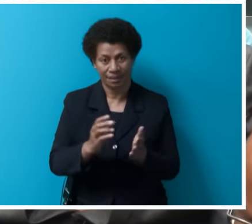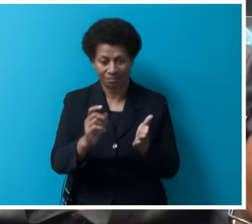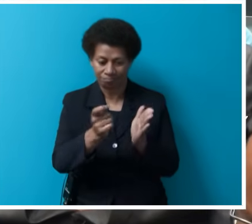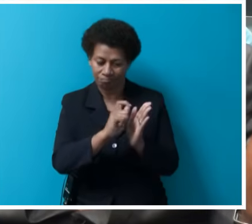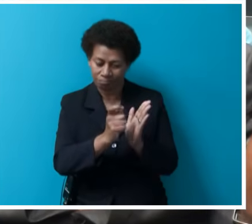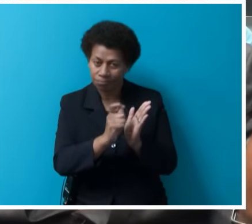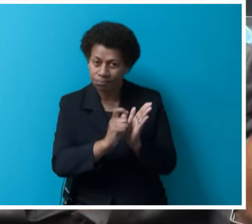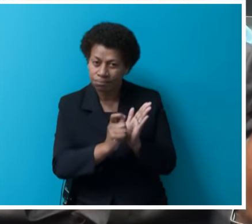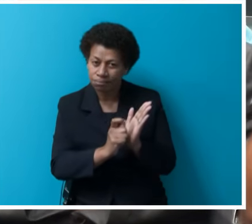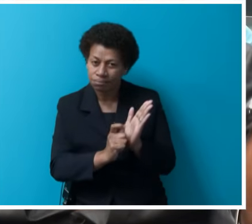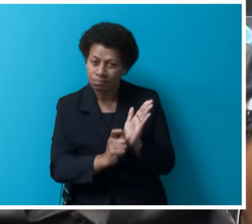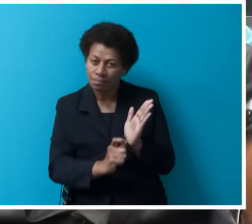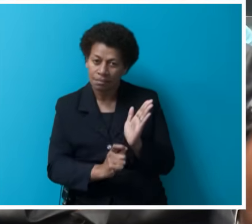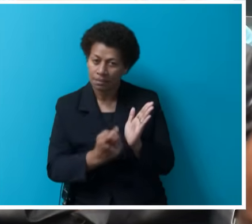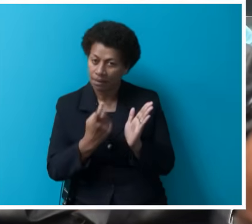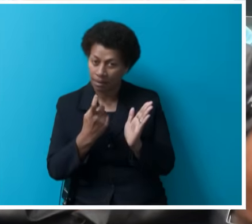The